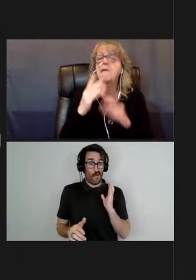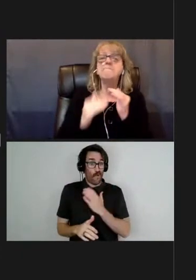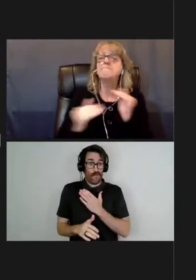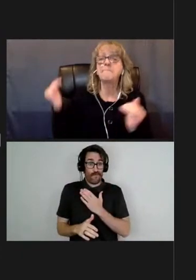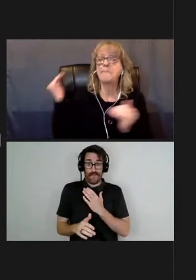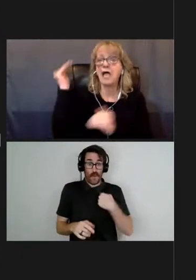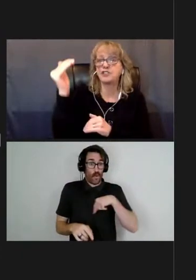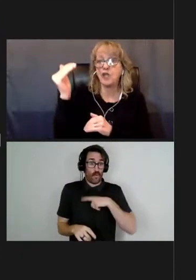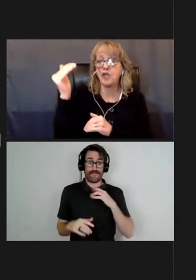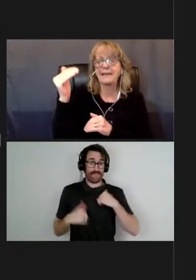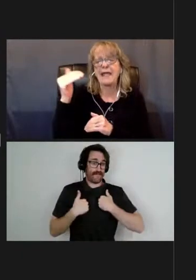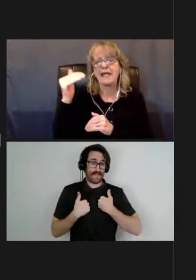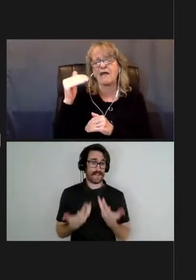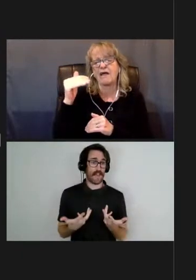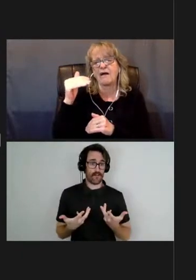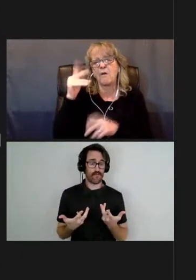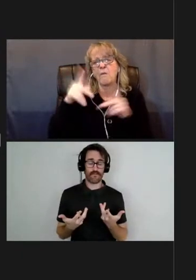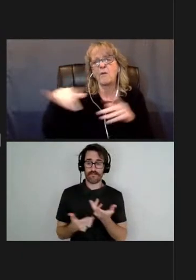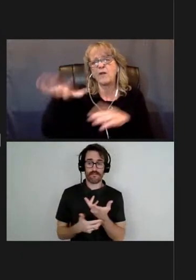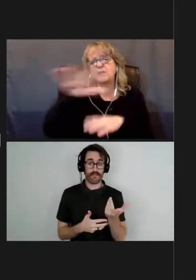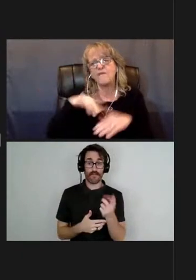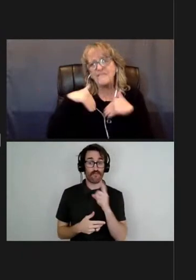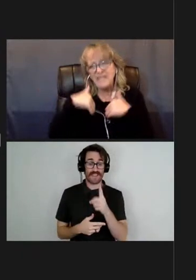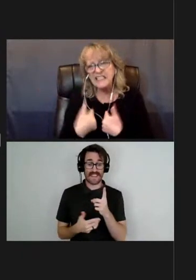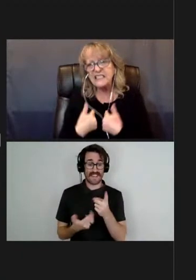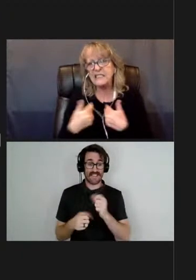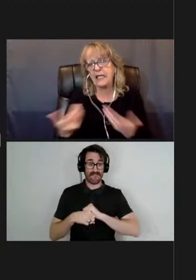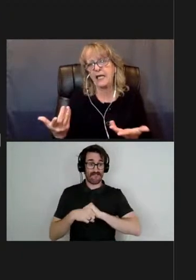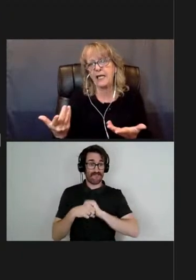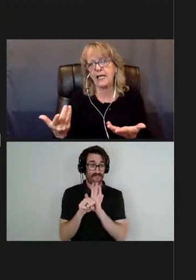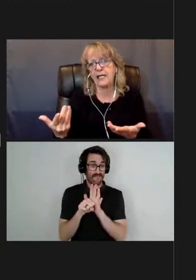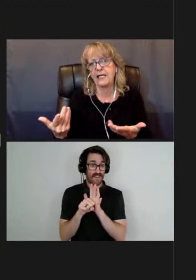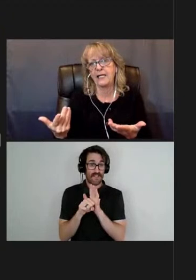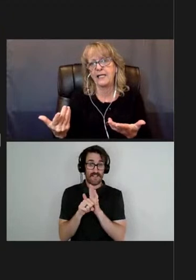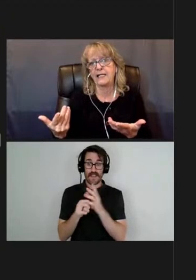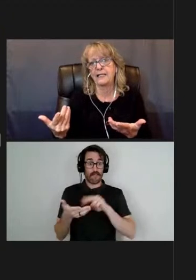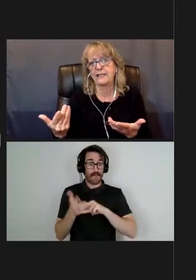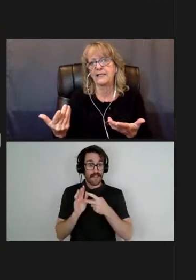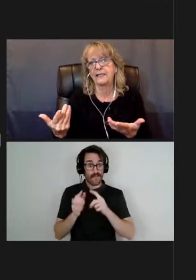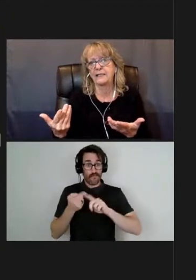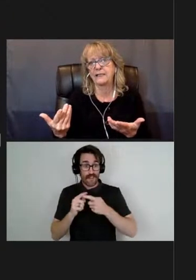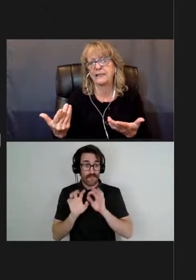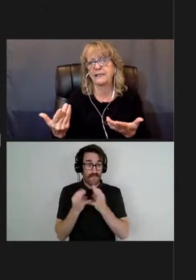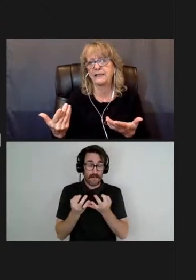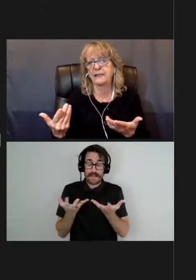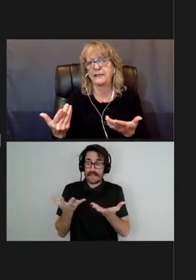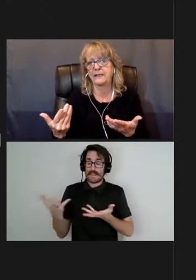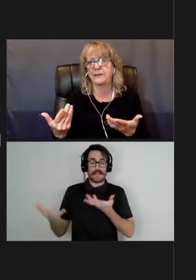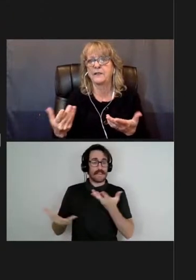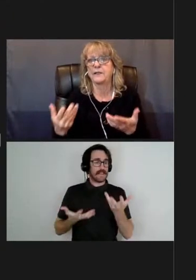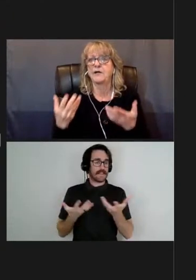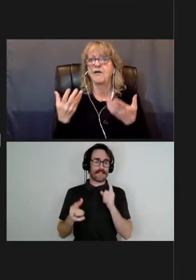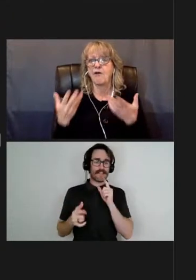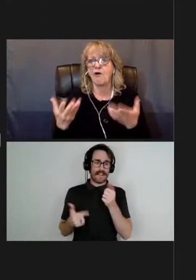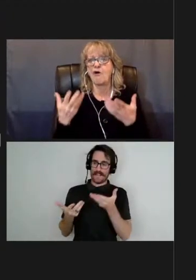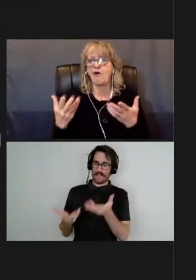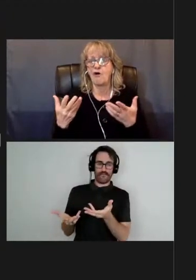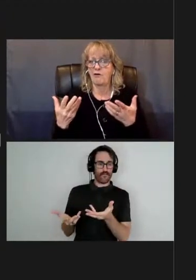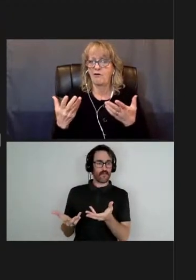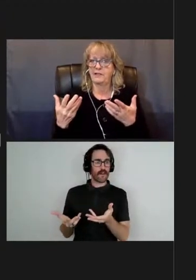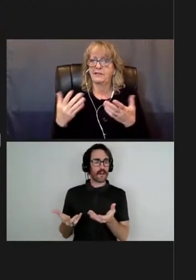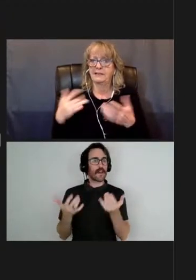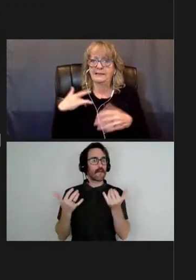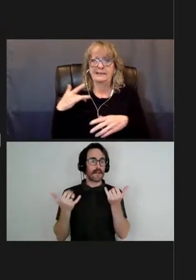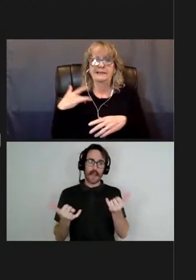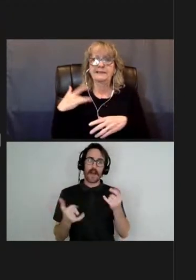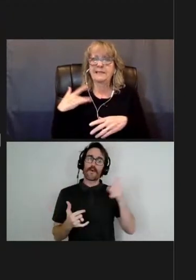isn't, unfortunately, is the virus and it's brought friends. And we're at a point where we really need to come